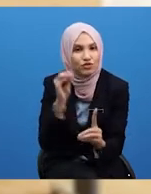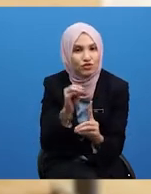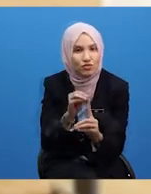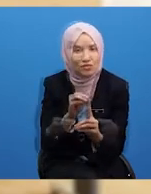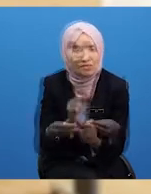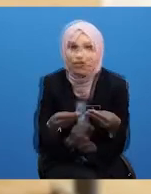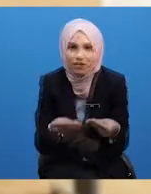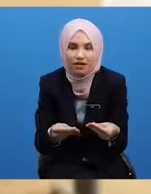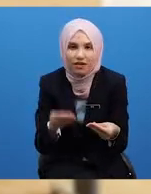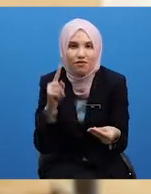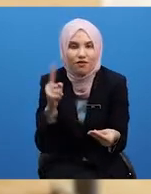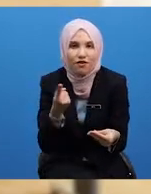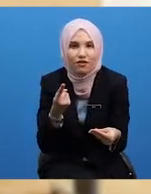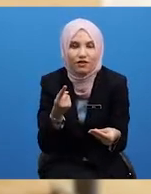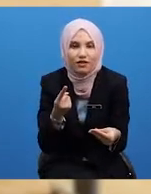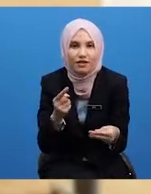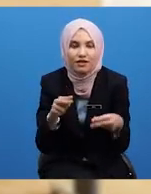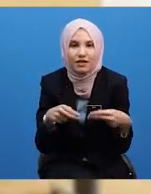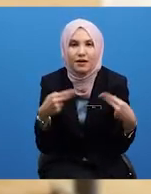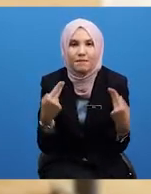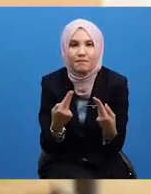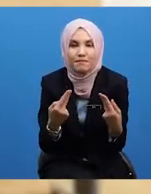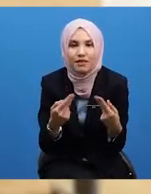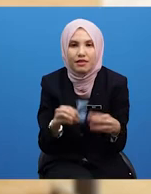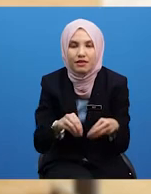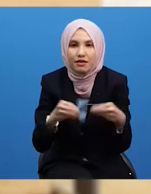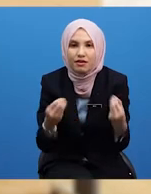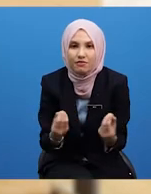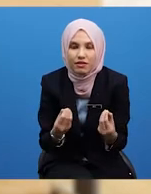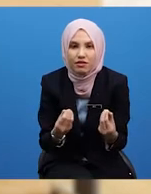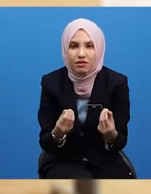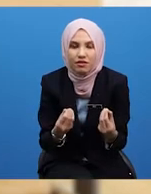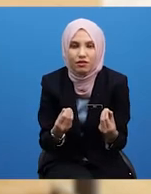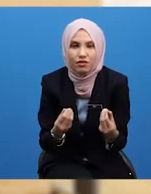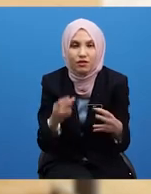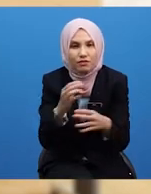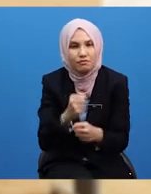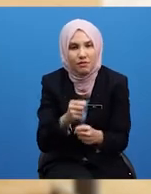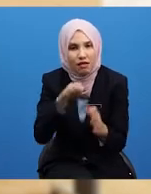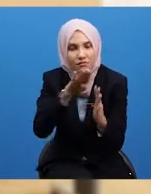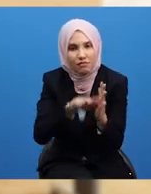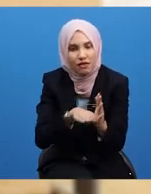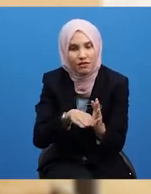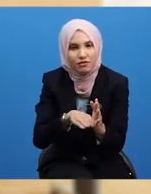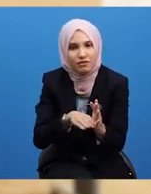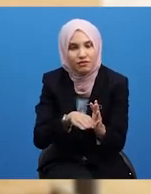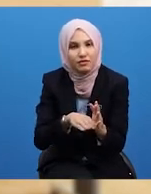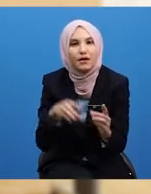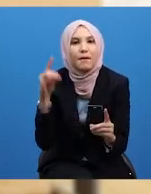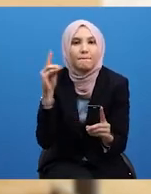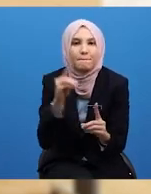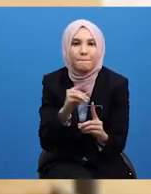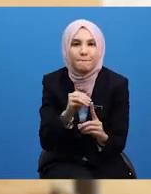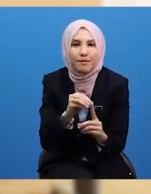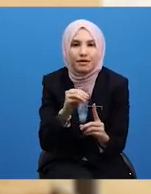give only the main event in one sentence, then you will get lesser marks than someone who can